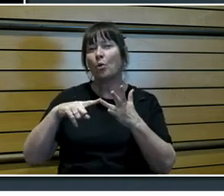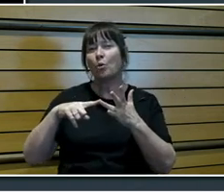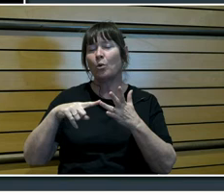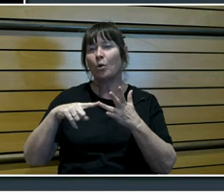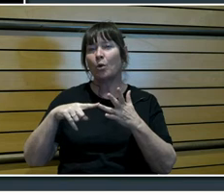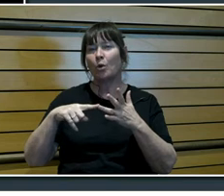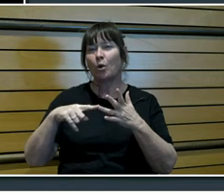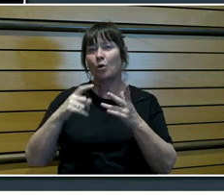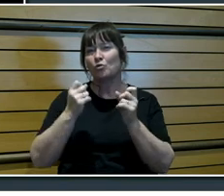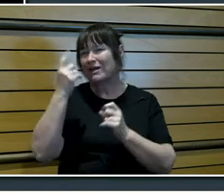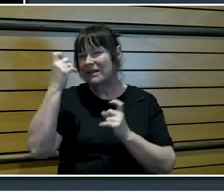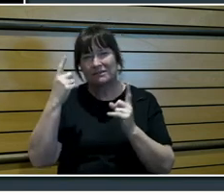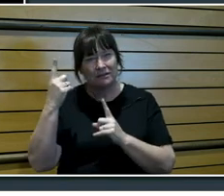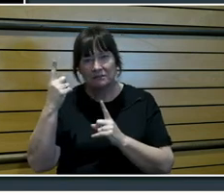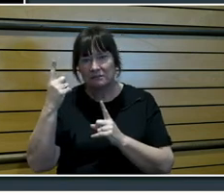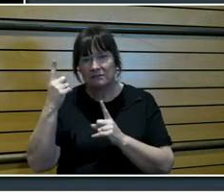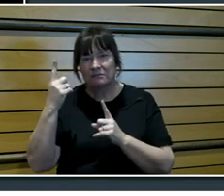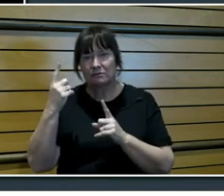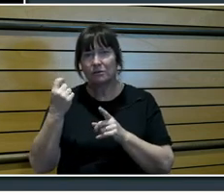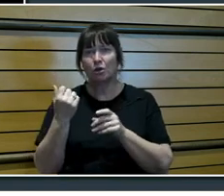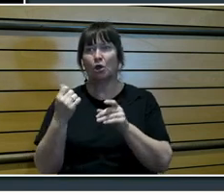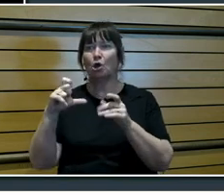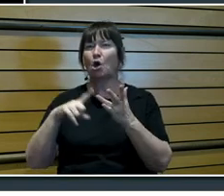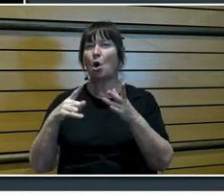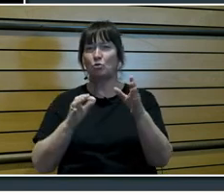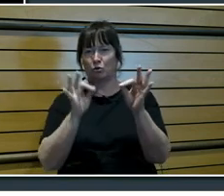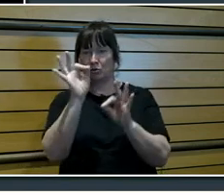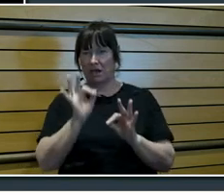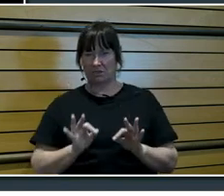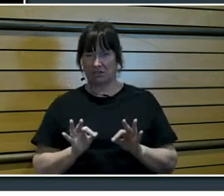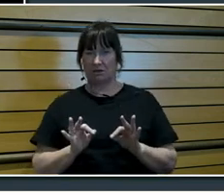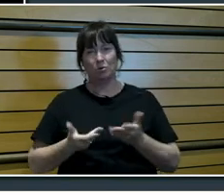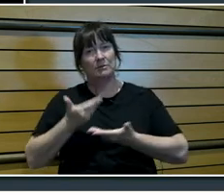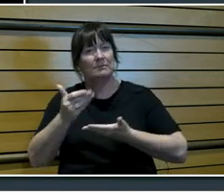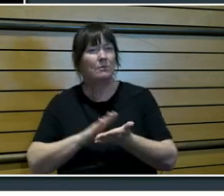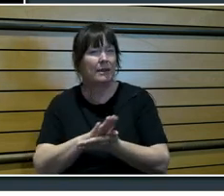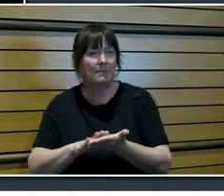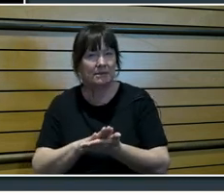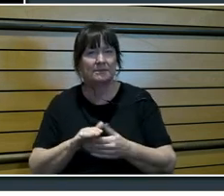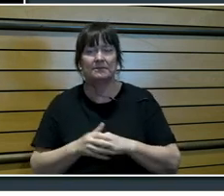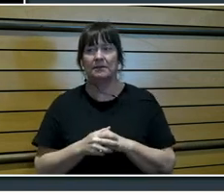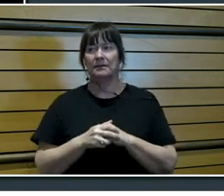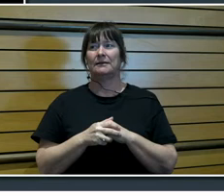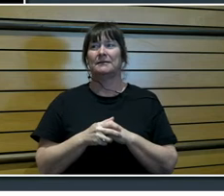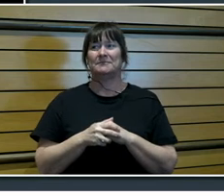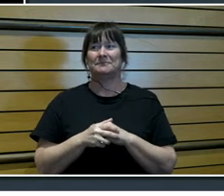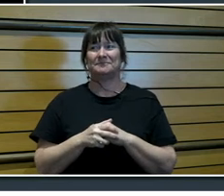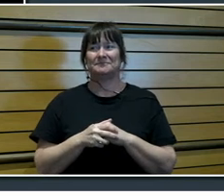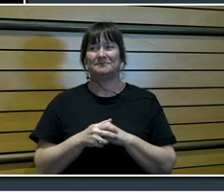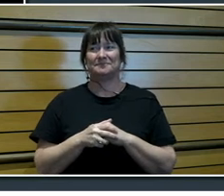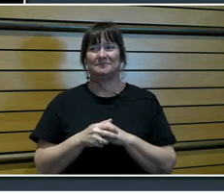than once, and I want to explain to you what that means to me. The following,